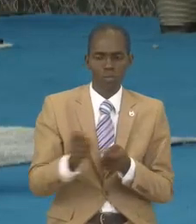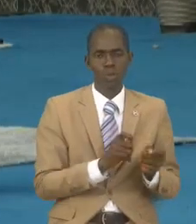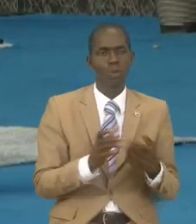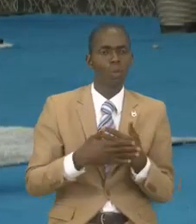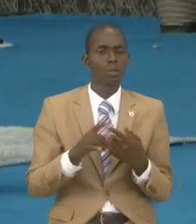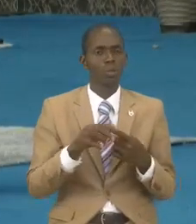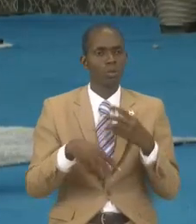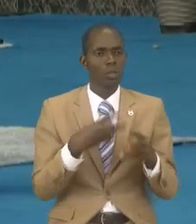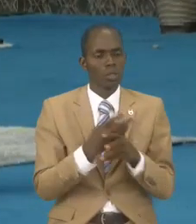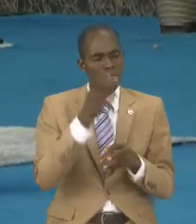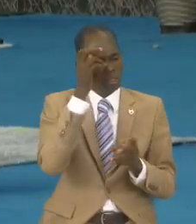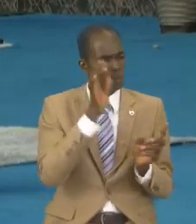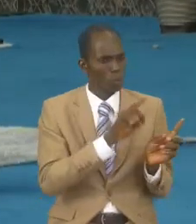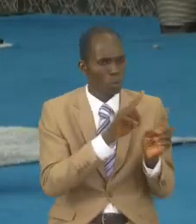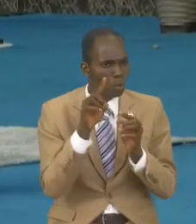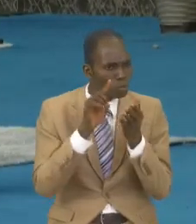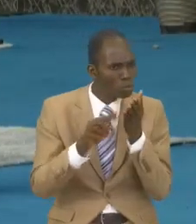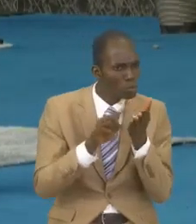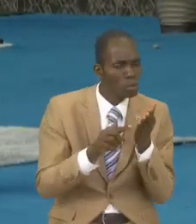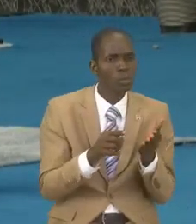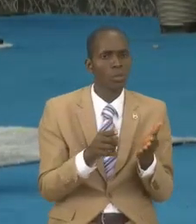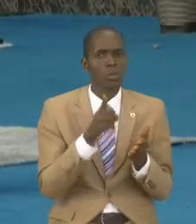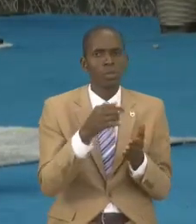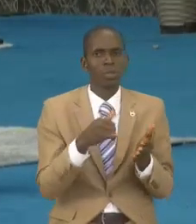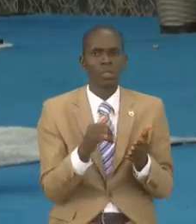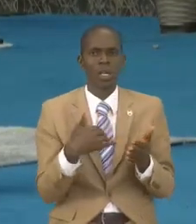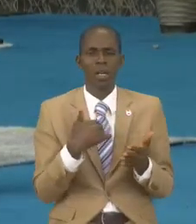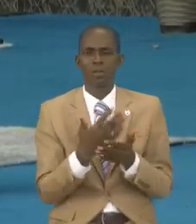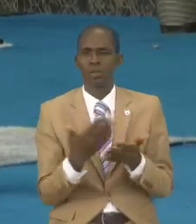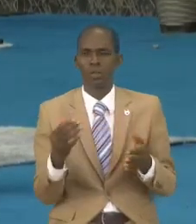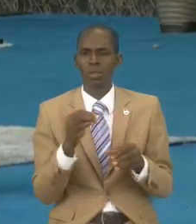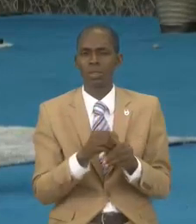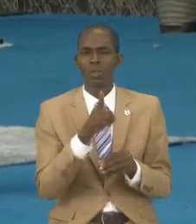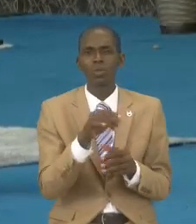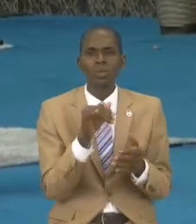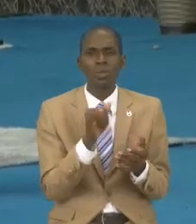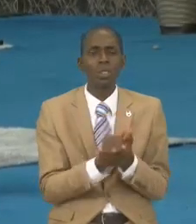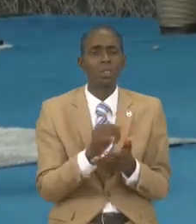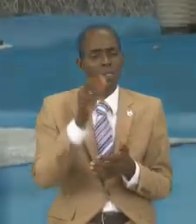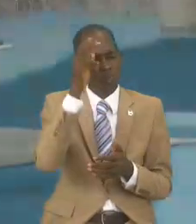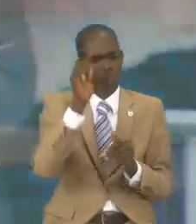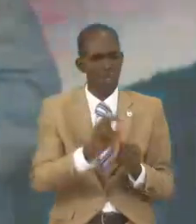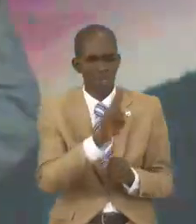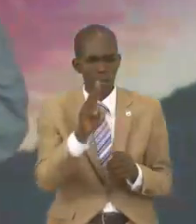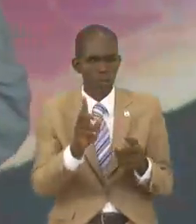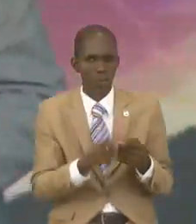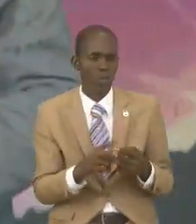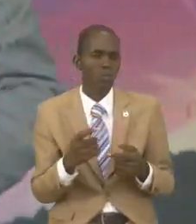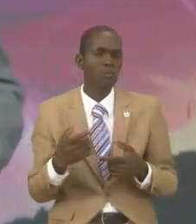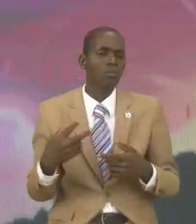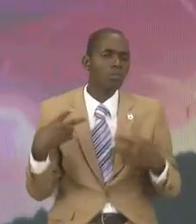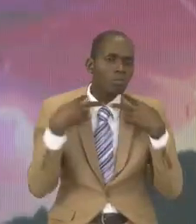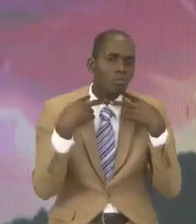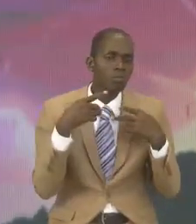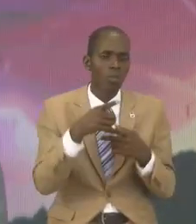come and check up whether he still deposits something in you that he can use and tie a rope there and pull you